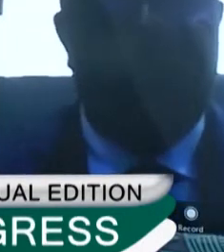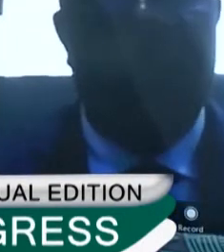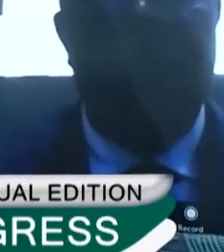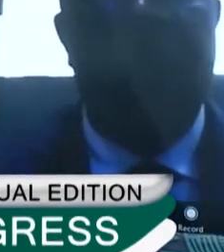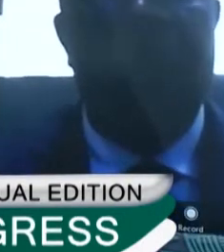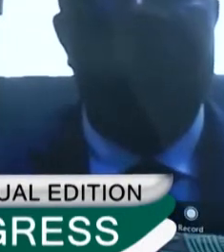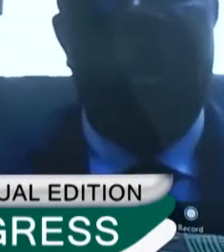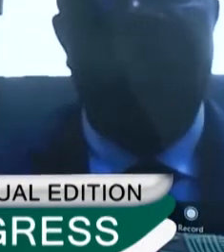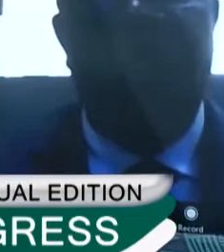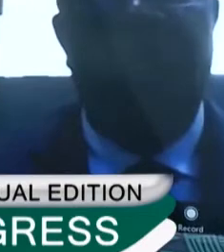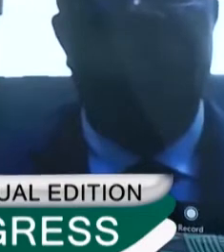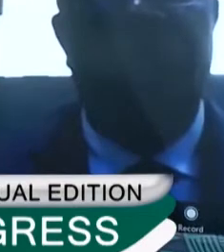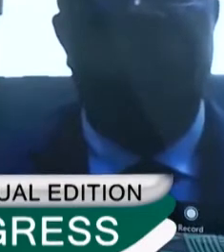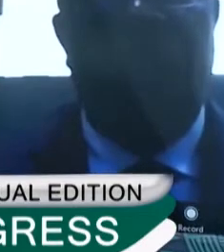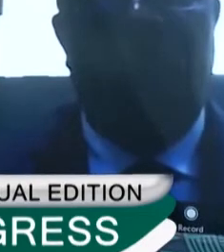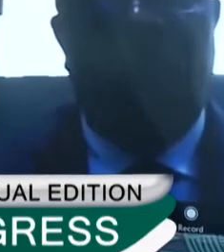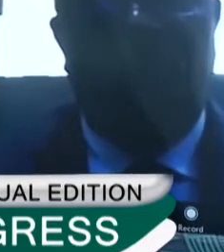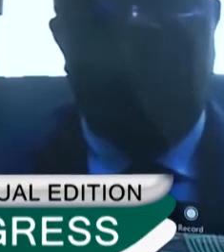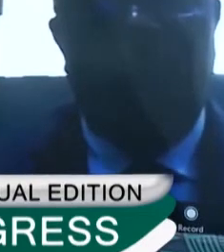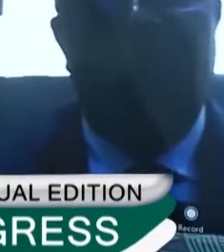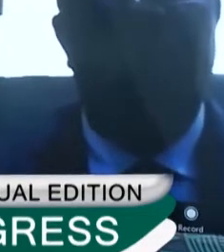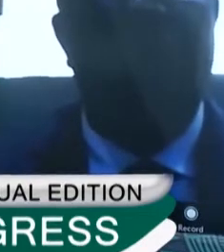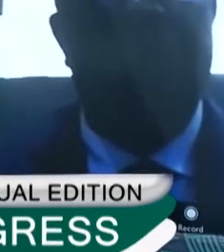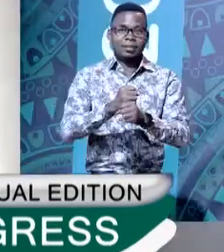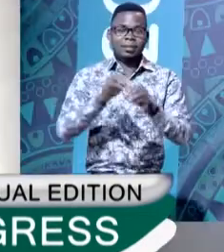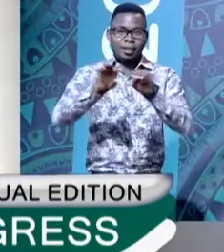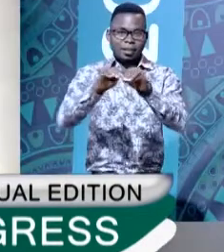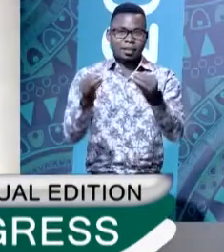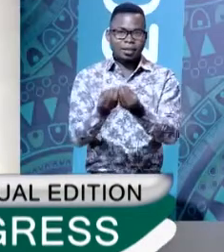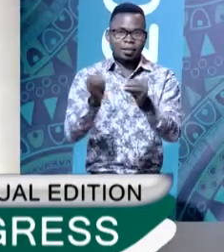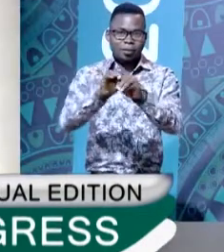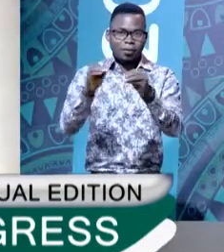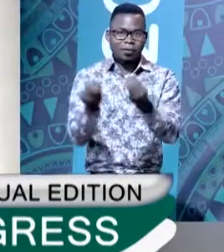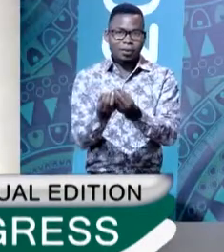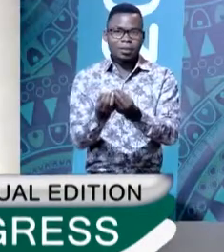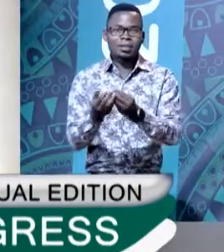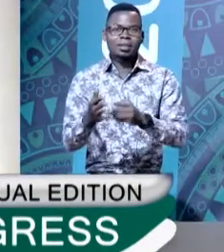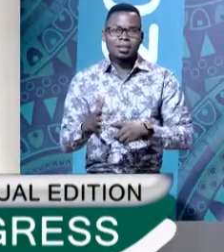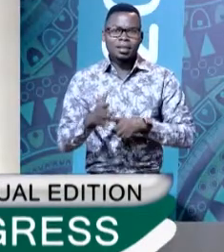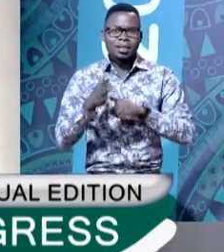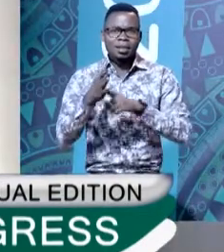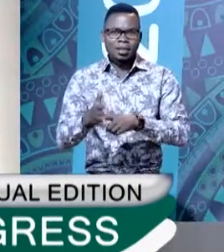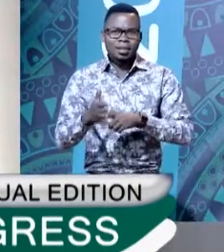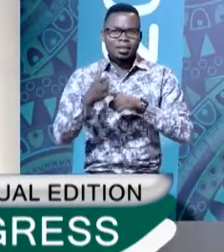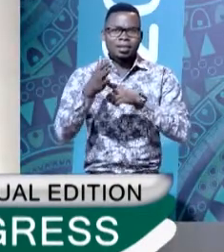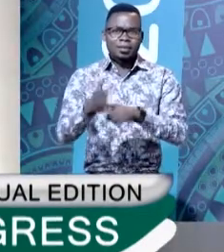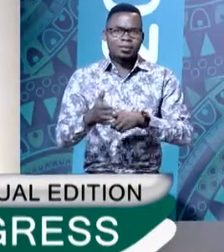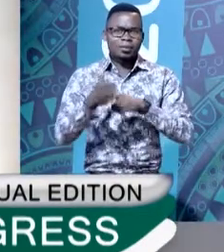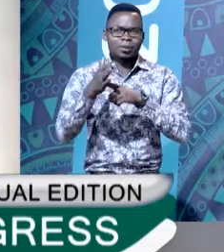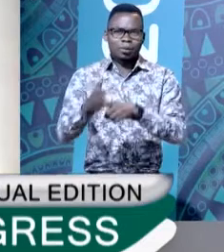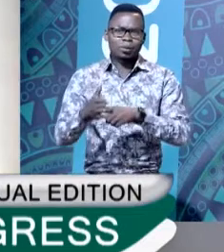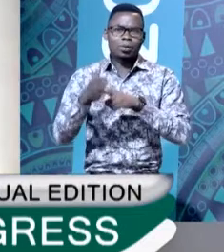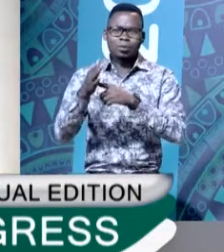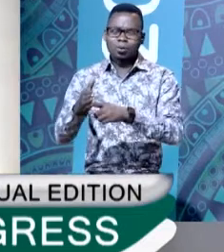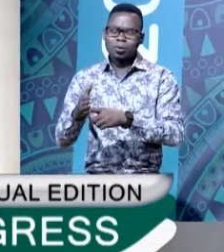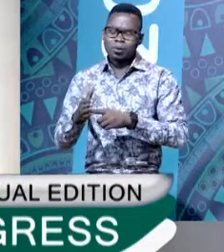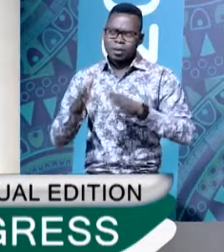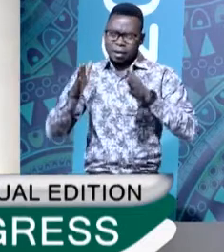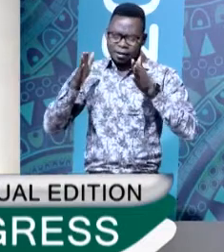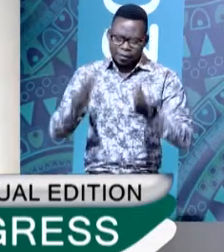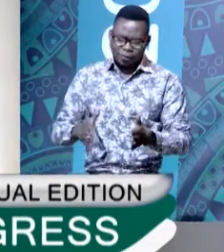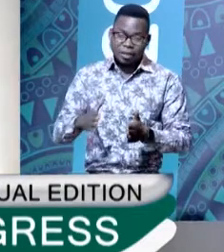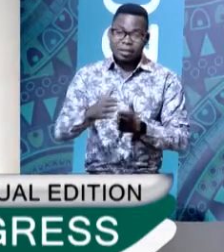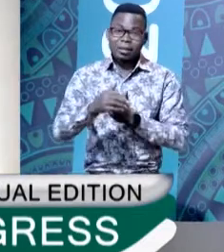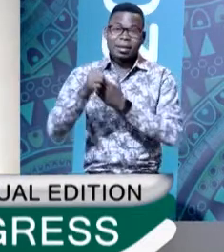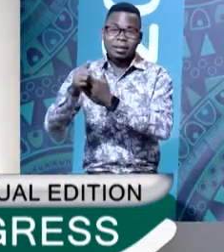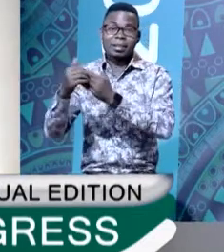doubt that he's all geared to move the country to self-reliance, which